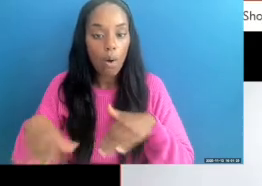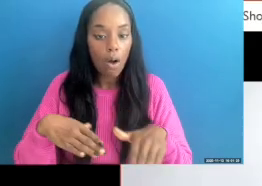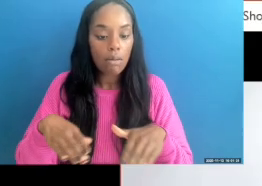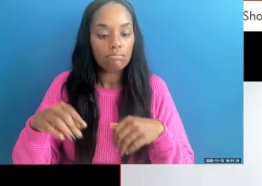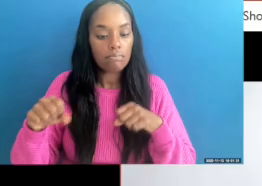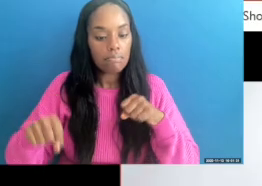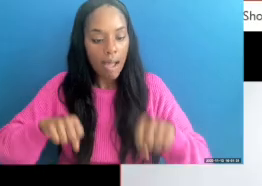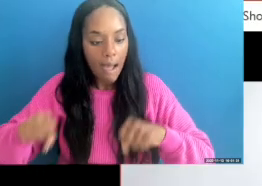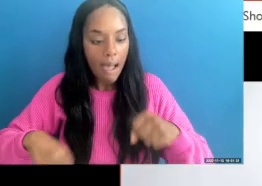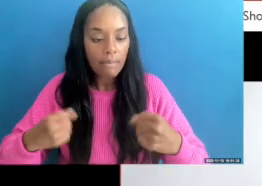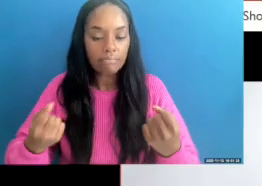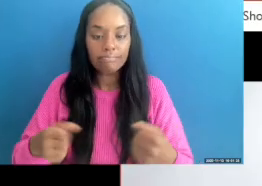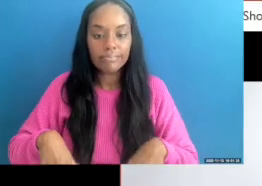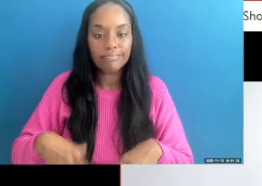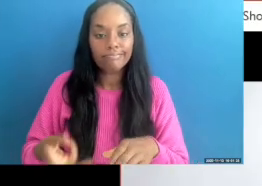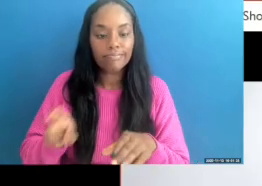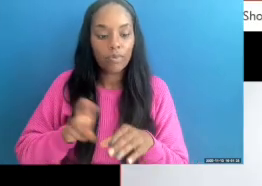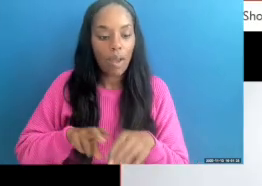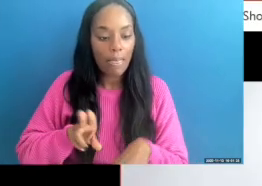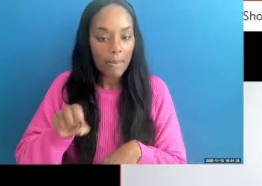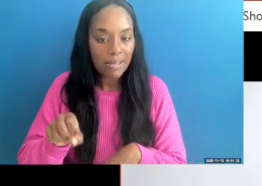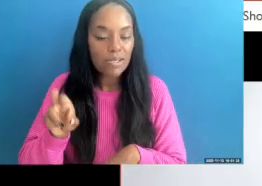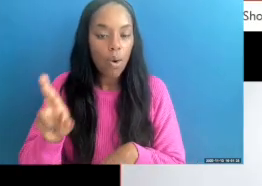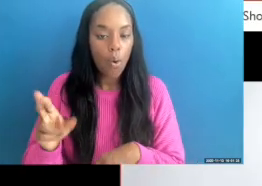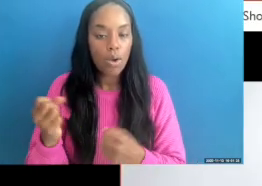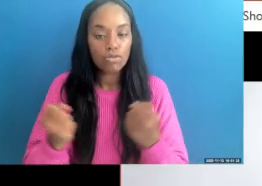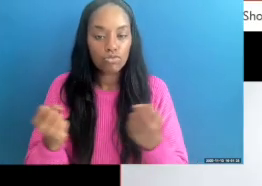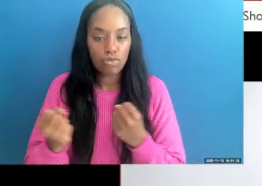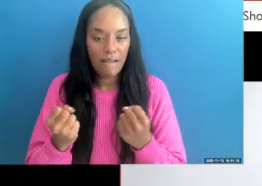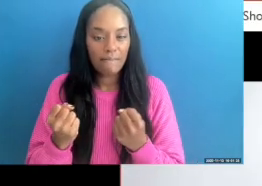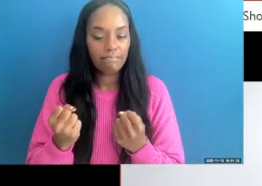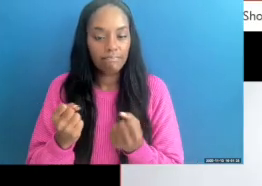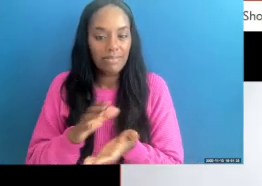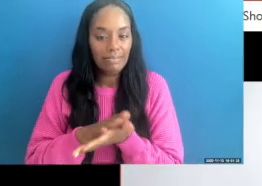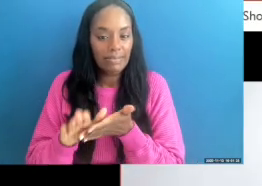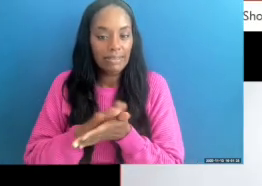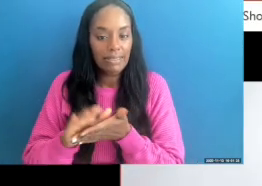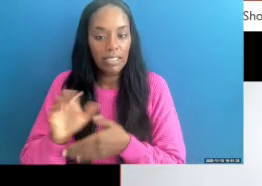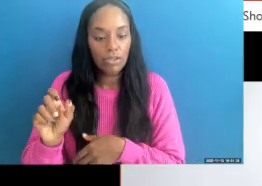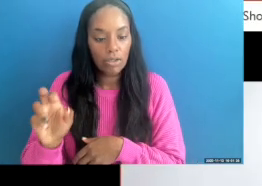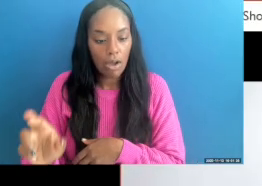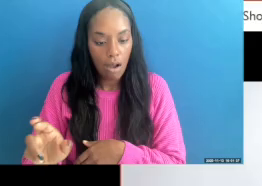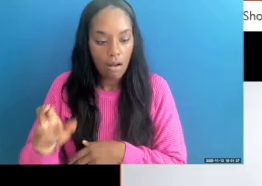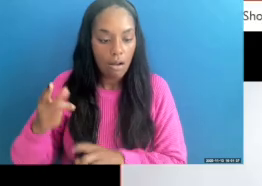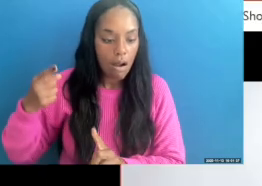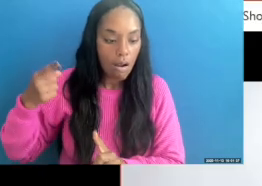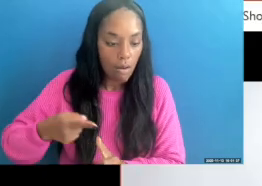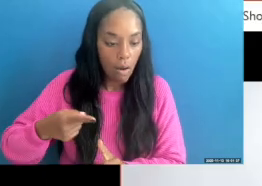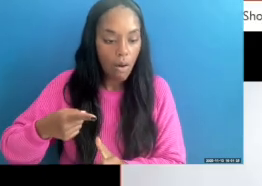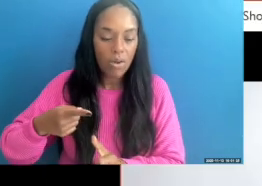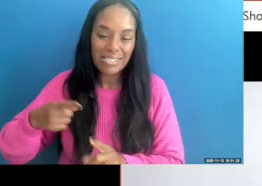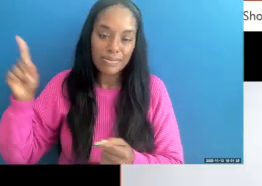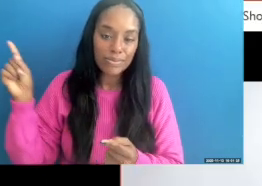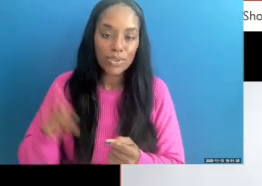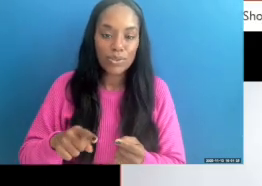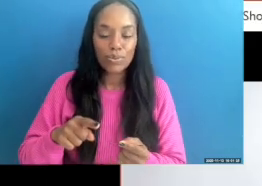support communities all over California and help us reach our goals. They aim to cut down on pollution that makes the air dirty